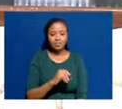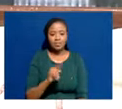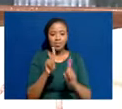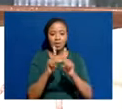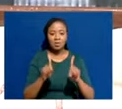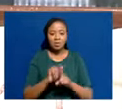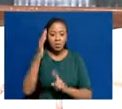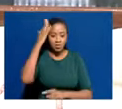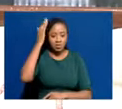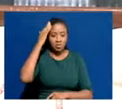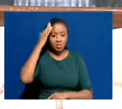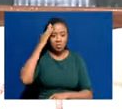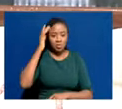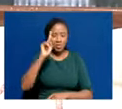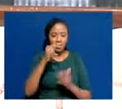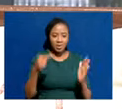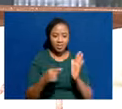one,